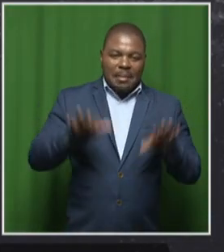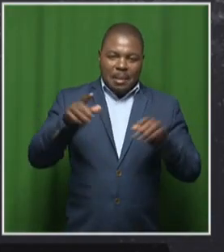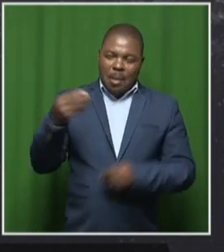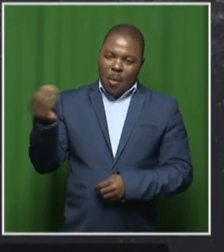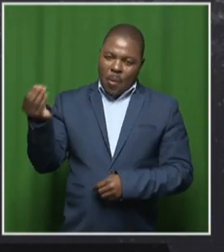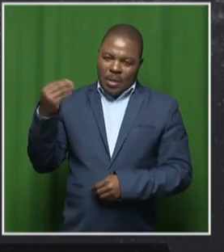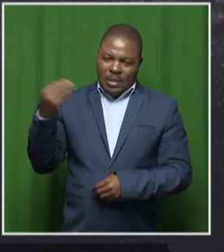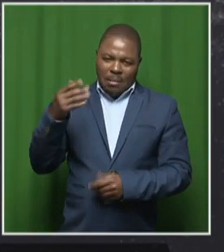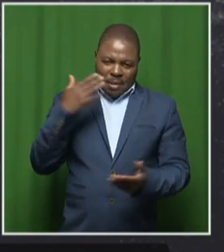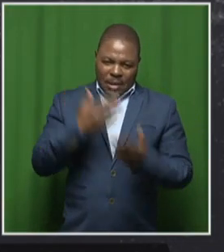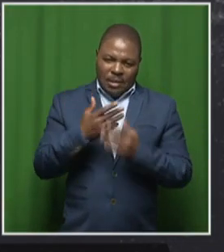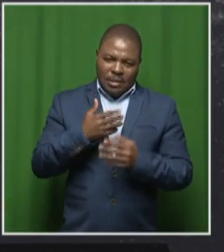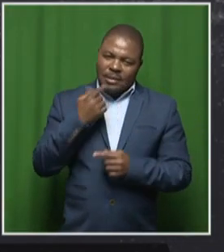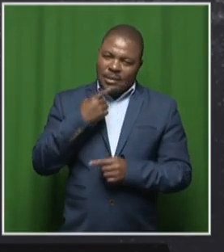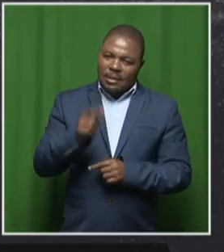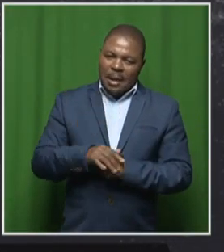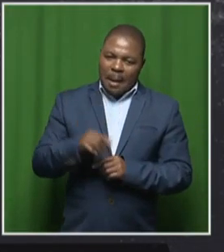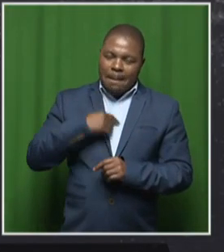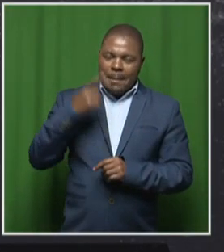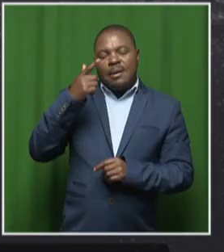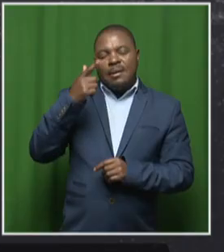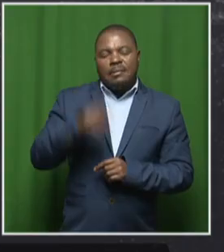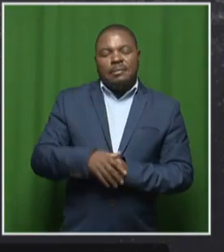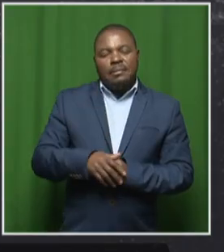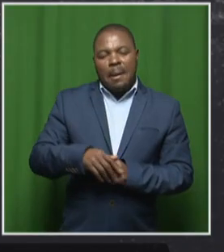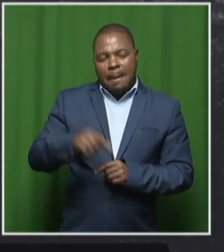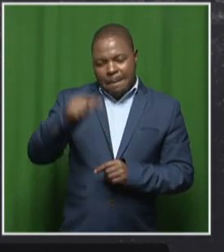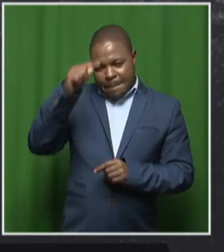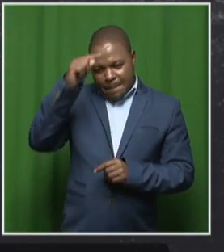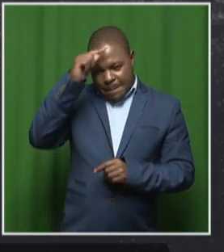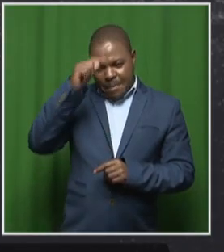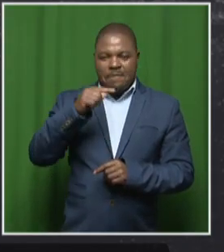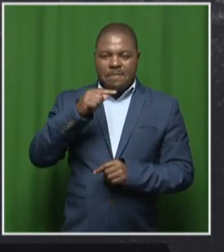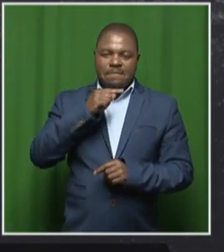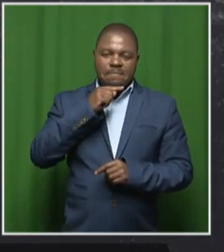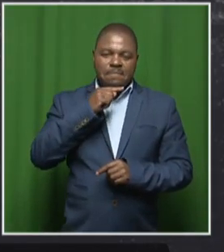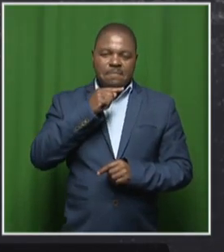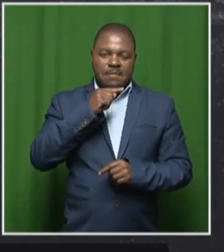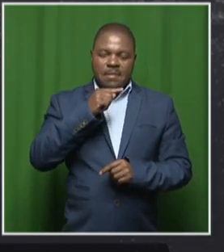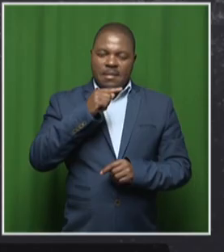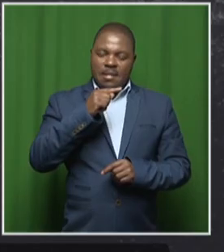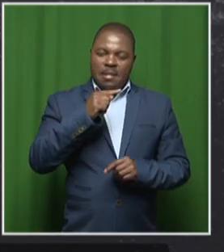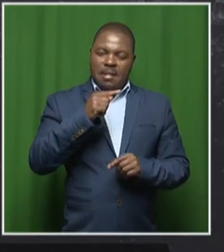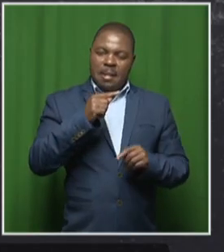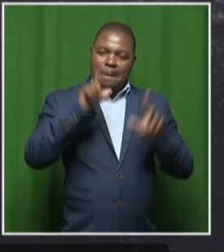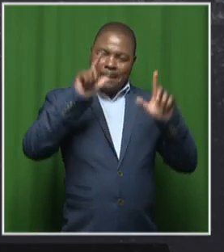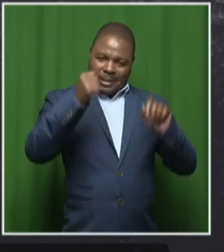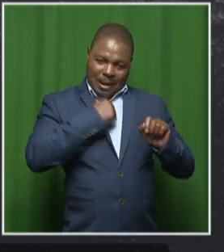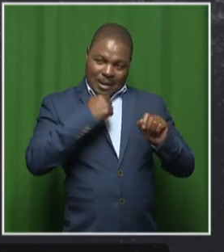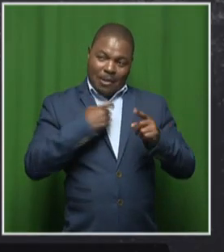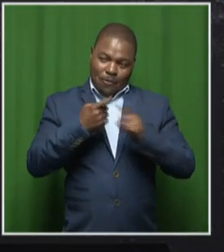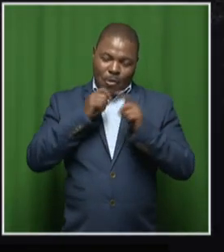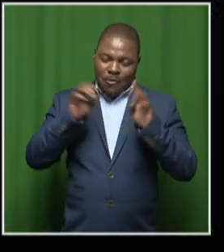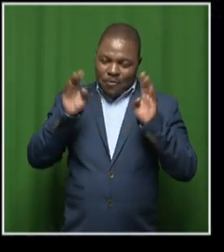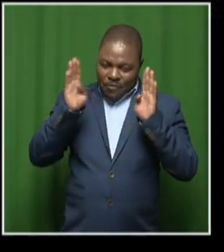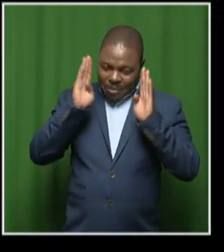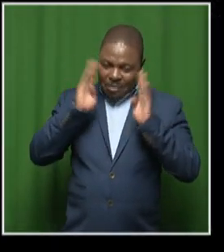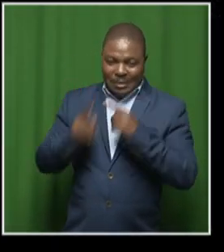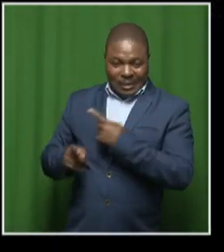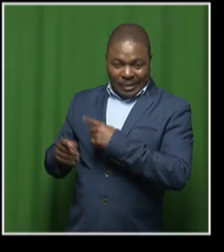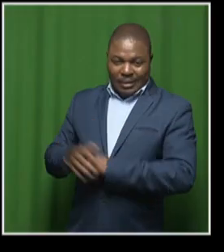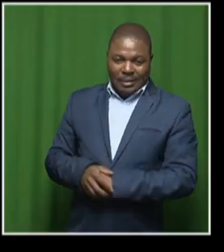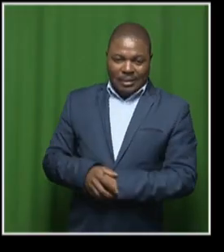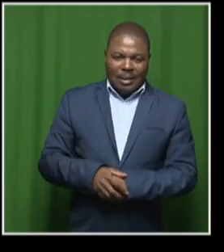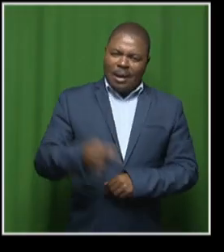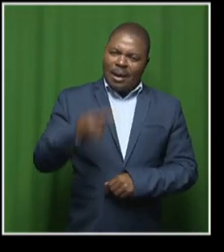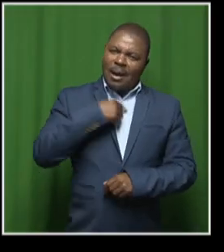can attest that this is actually my profile picture and is also my profile picture elsewhere. Yes. So you use only salt, but then I was